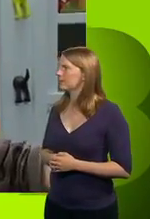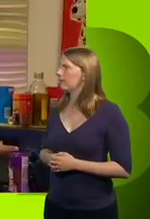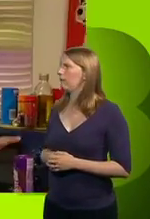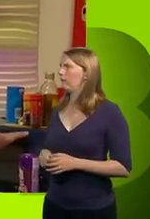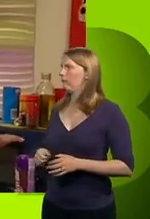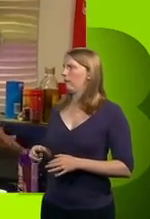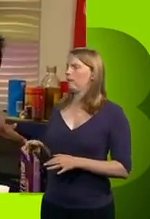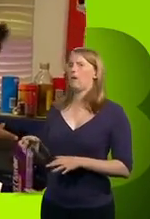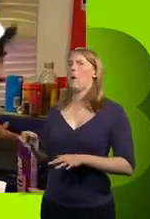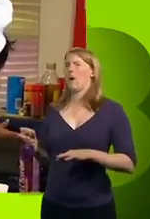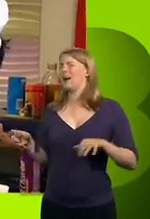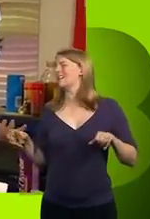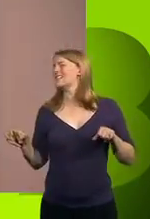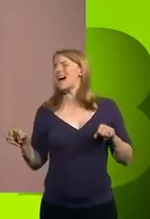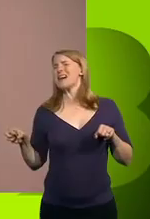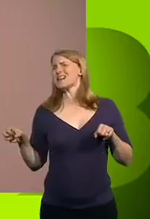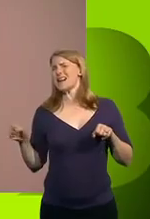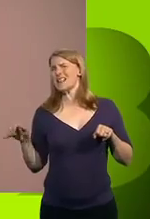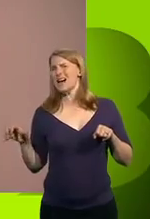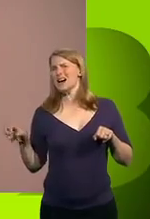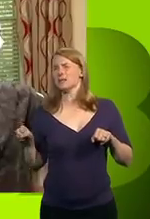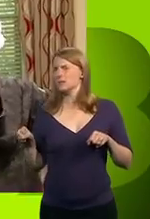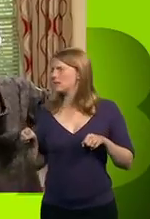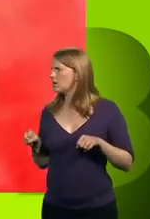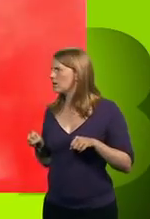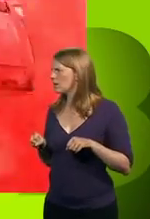Almost there. Almost there.